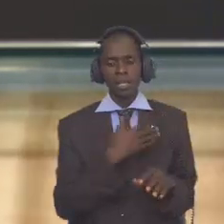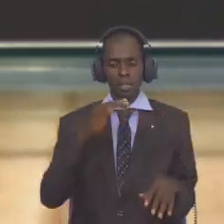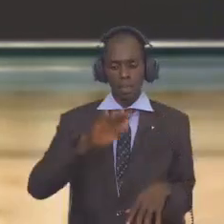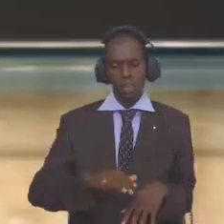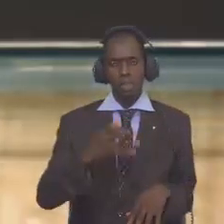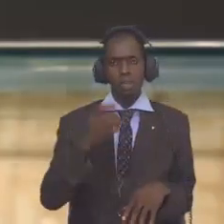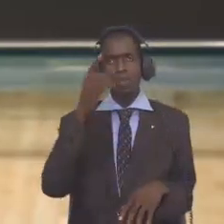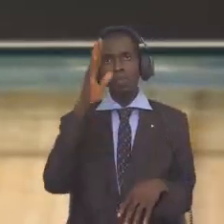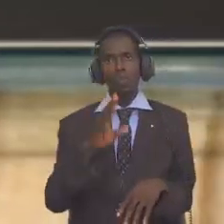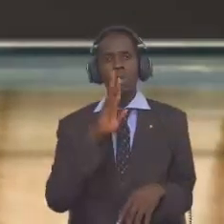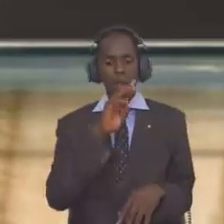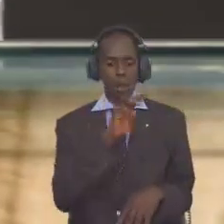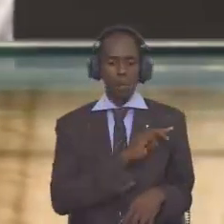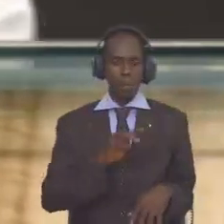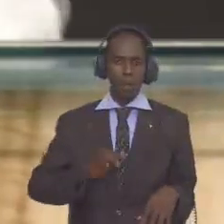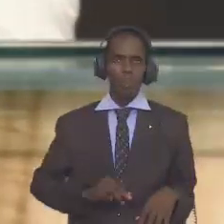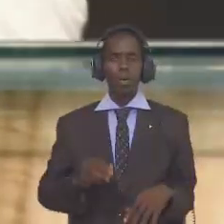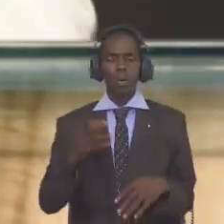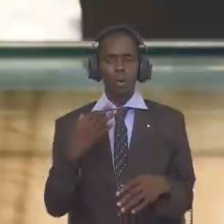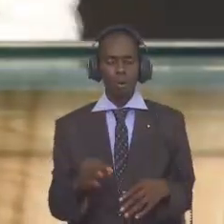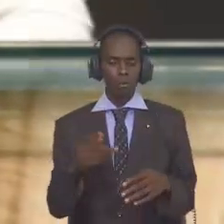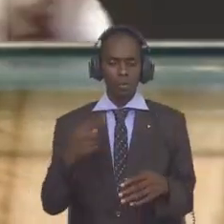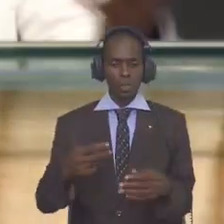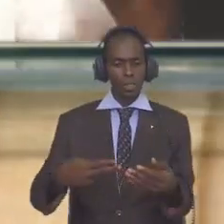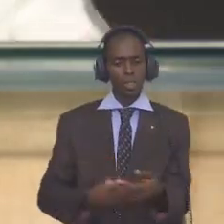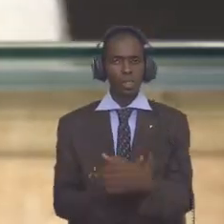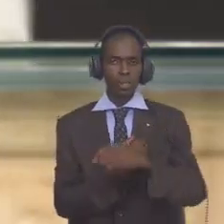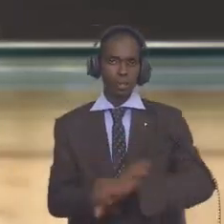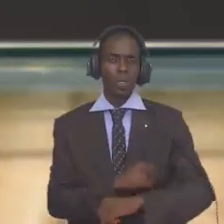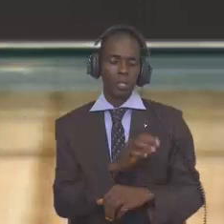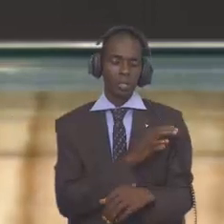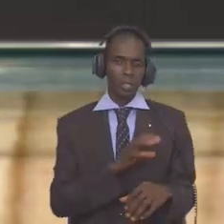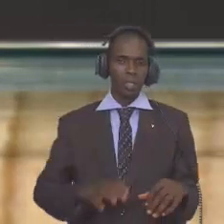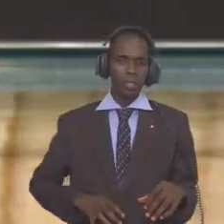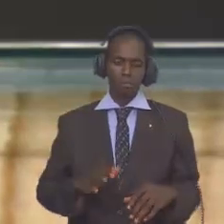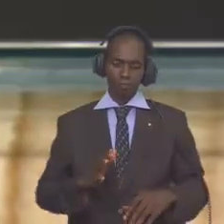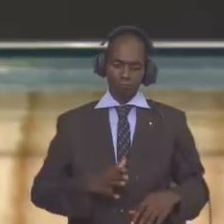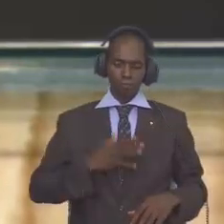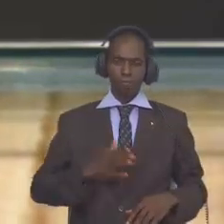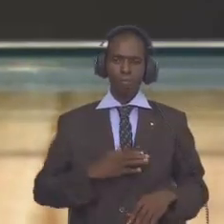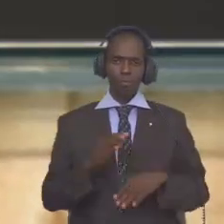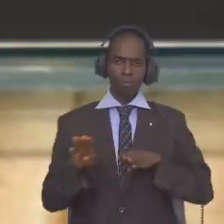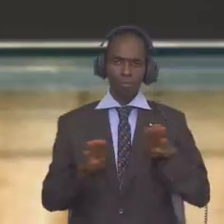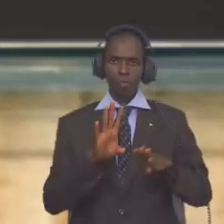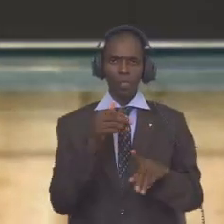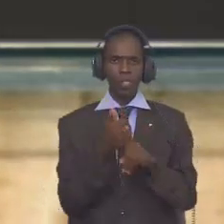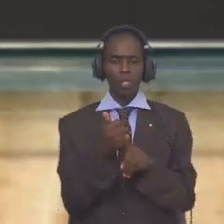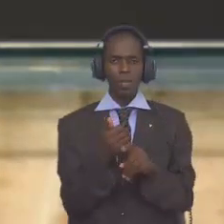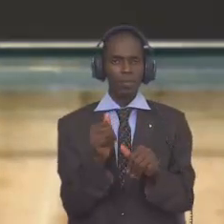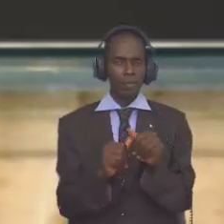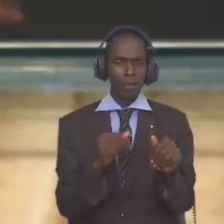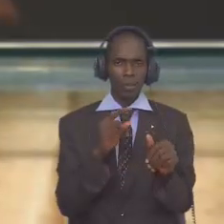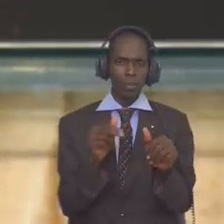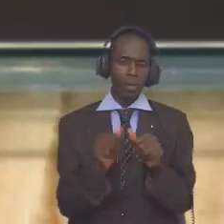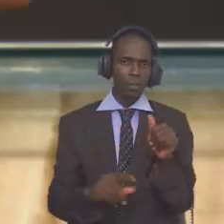a member, a sheep of the shepherd Christ, and therefore you comport yourself everywhere you are. Everywhere you go,